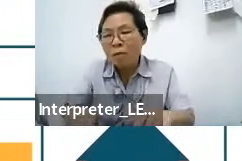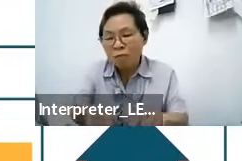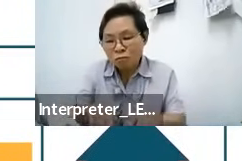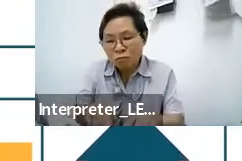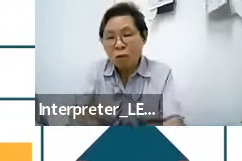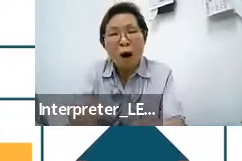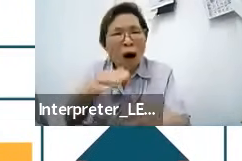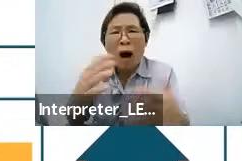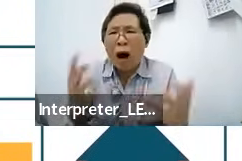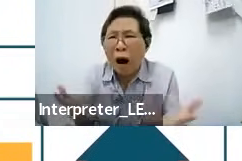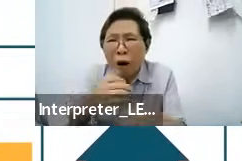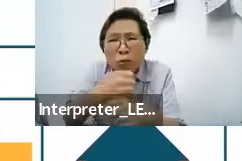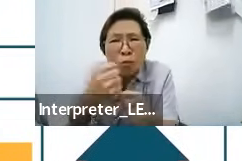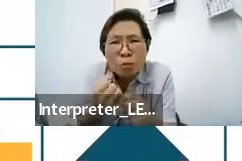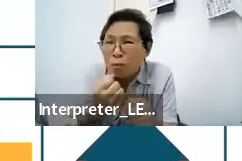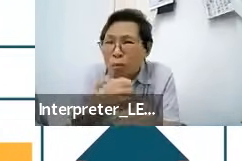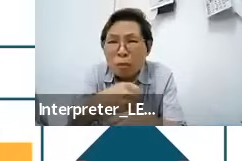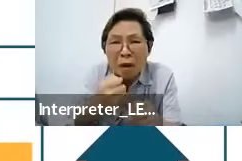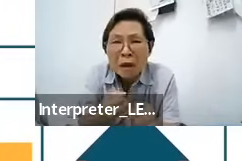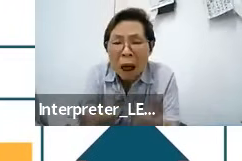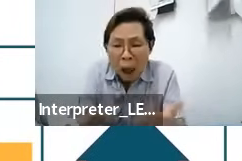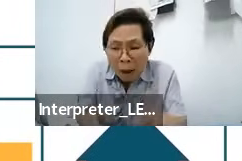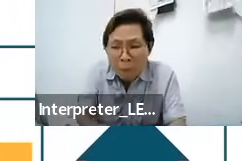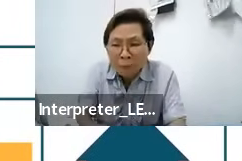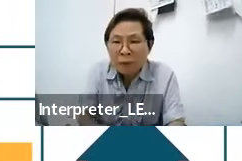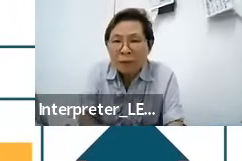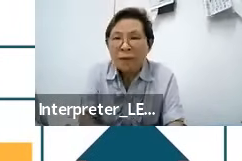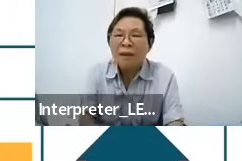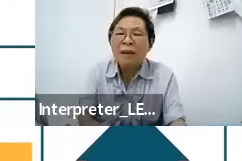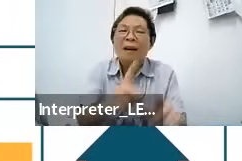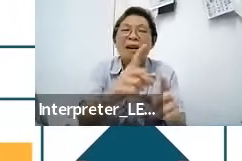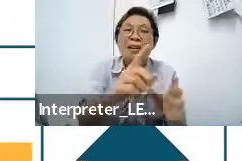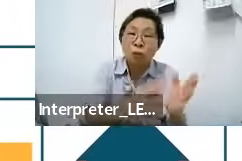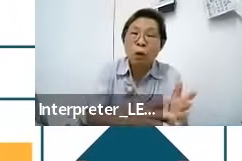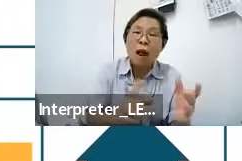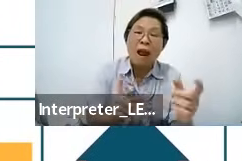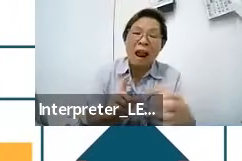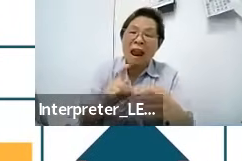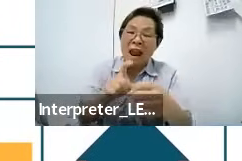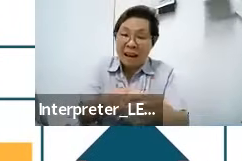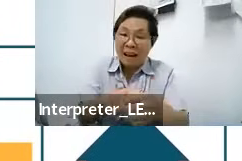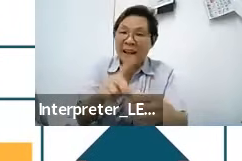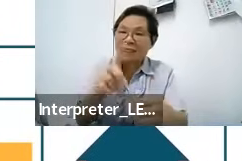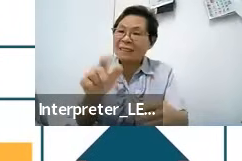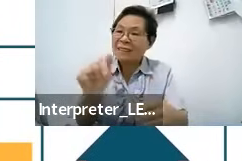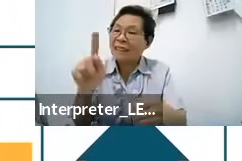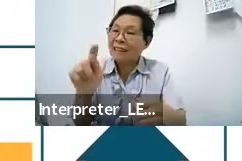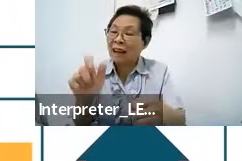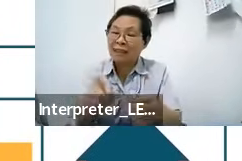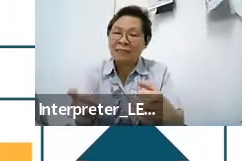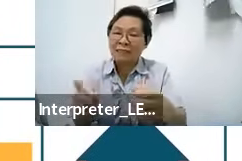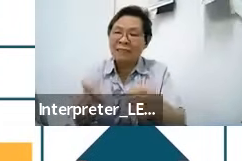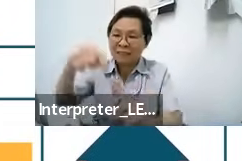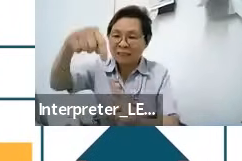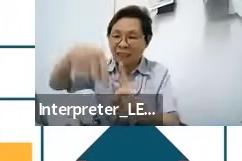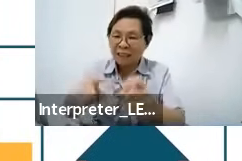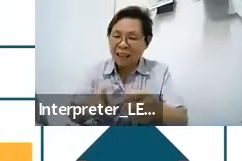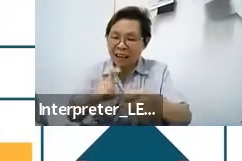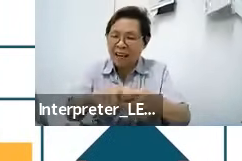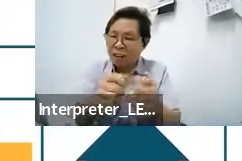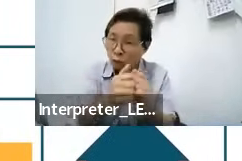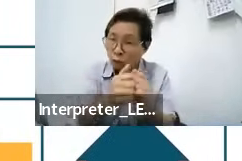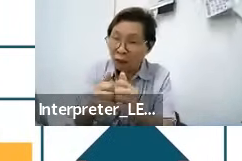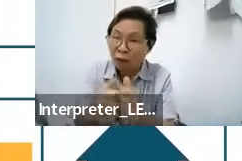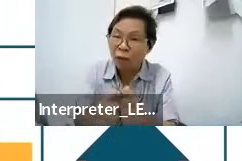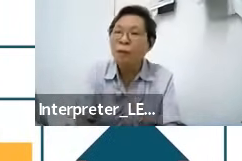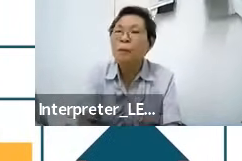it happen is to link our database together to make sure that wherever student